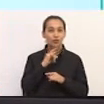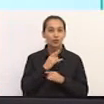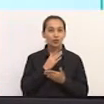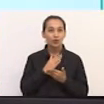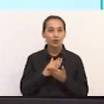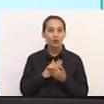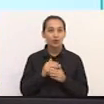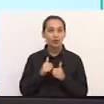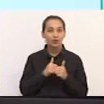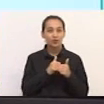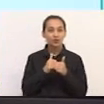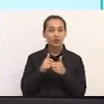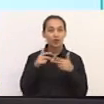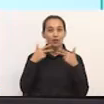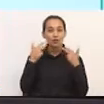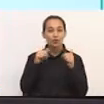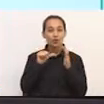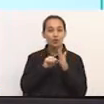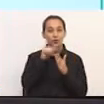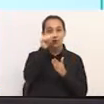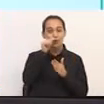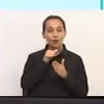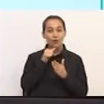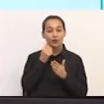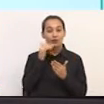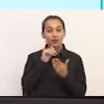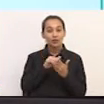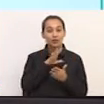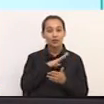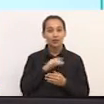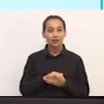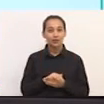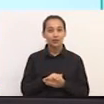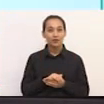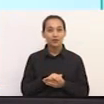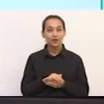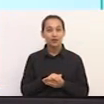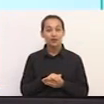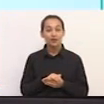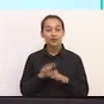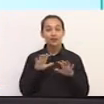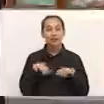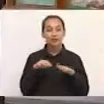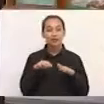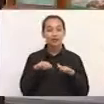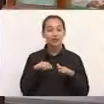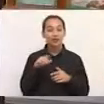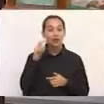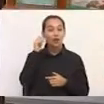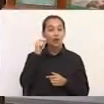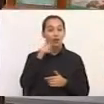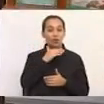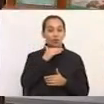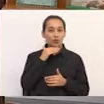pishak 6 oyda yetgan. Demak, qo'shquloqning mo'ylovlari shunchalar uzun ediki, uning ichida sichqonlar